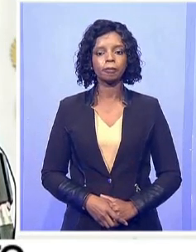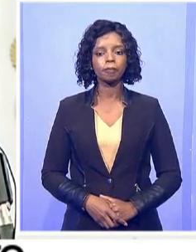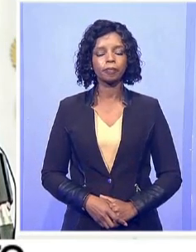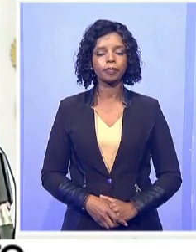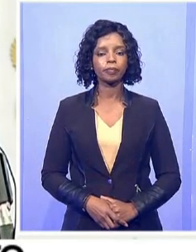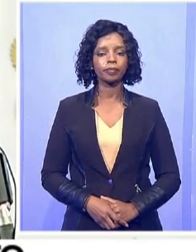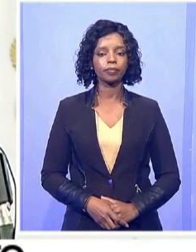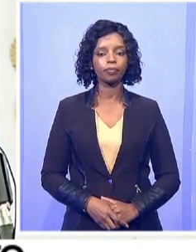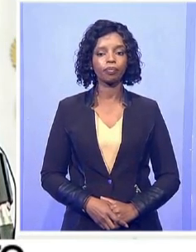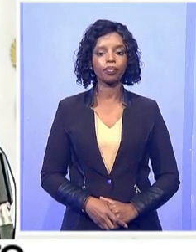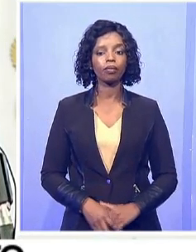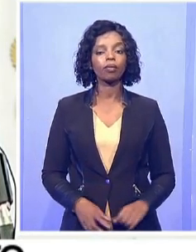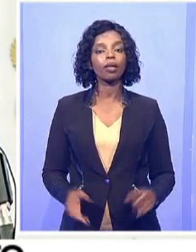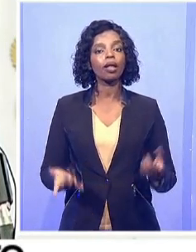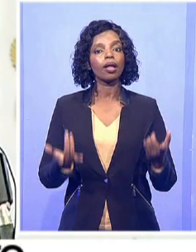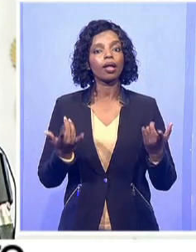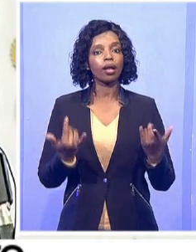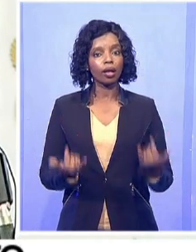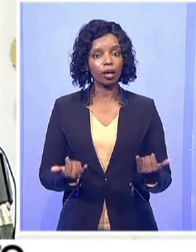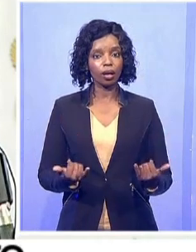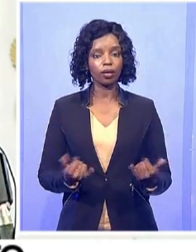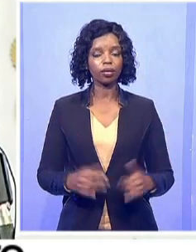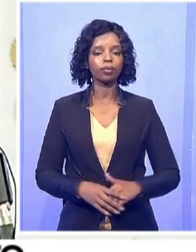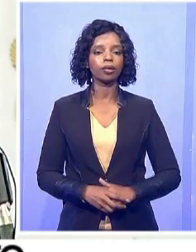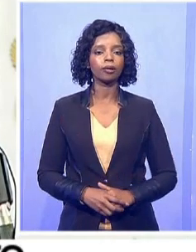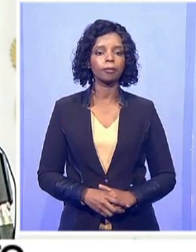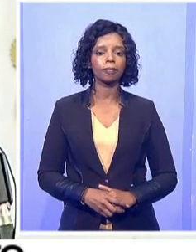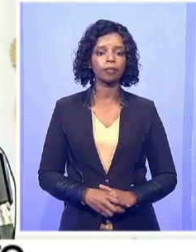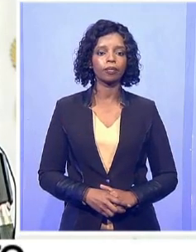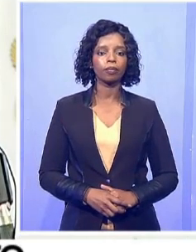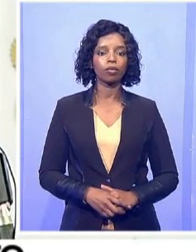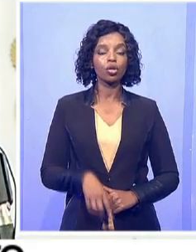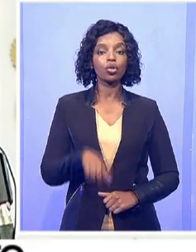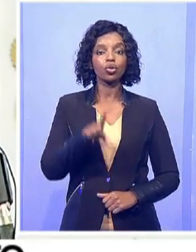Now, you must find time and